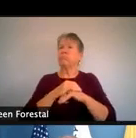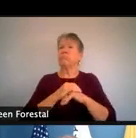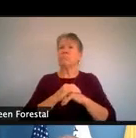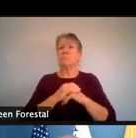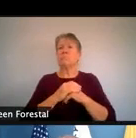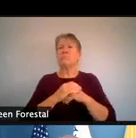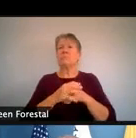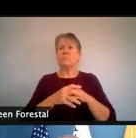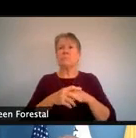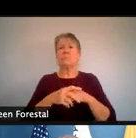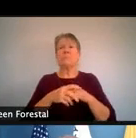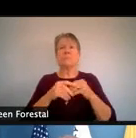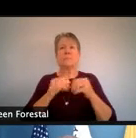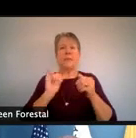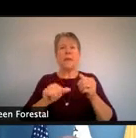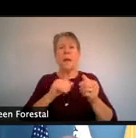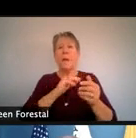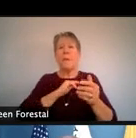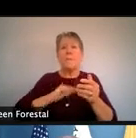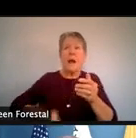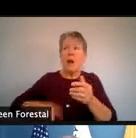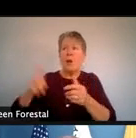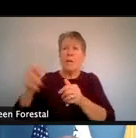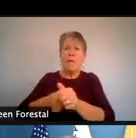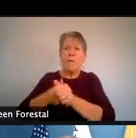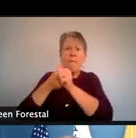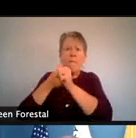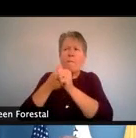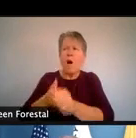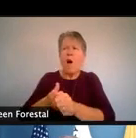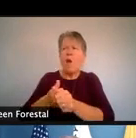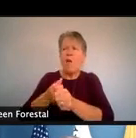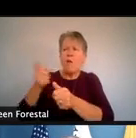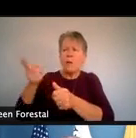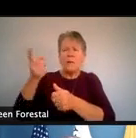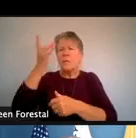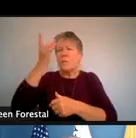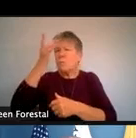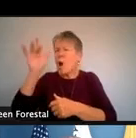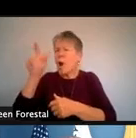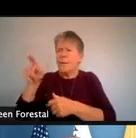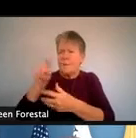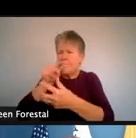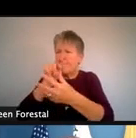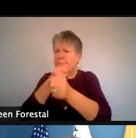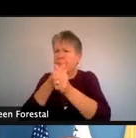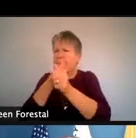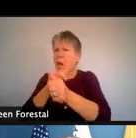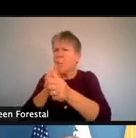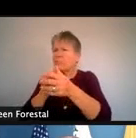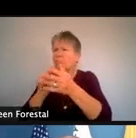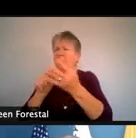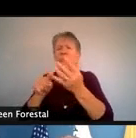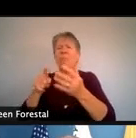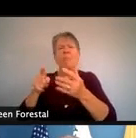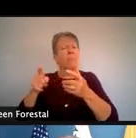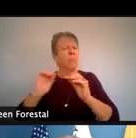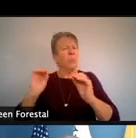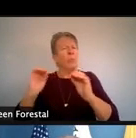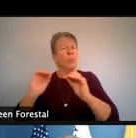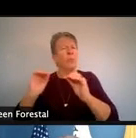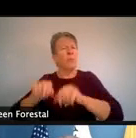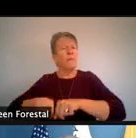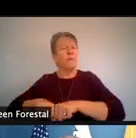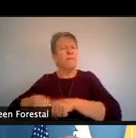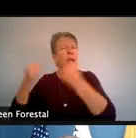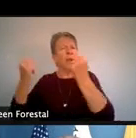smart steps, as I mentioned earlier, but are not counter to our executive orders. Paramel Garg is on. If he sees that differently, he'll